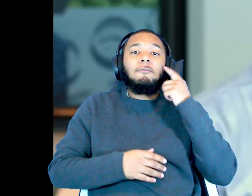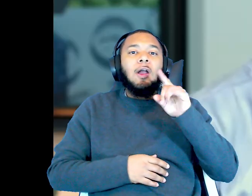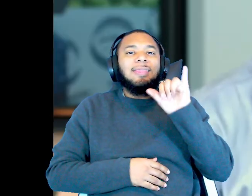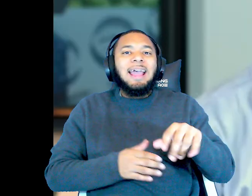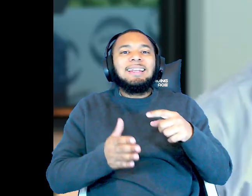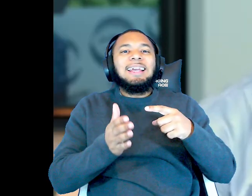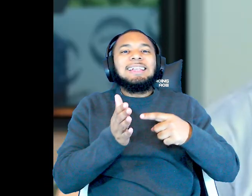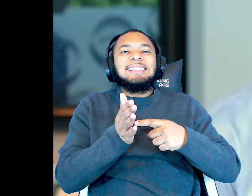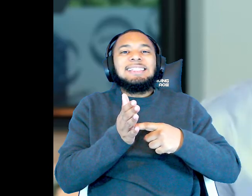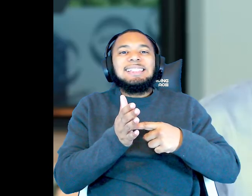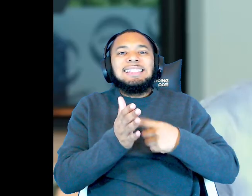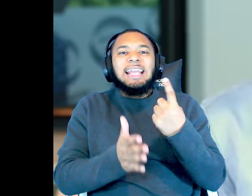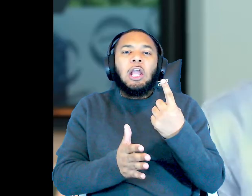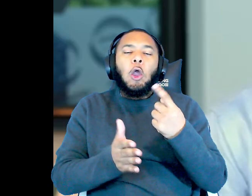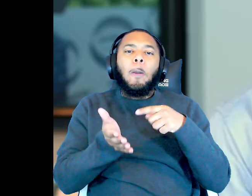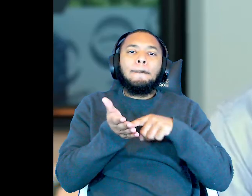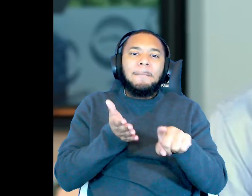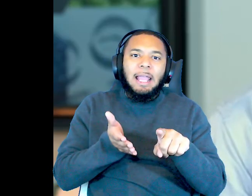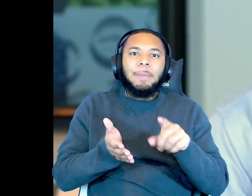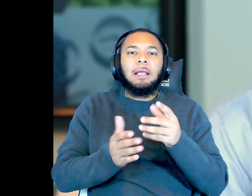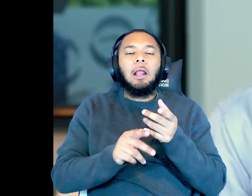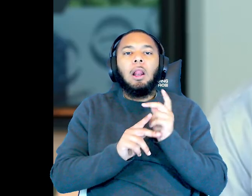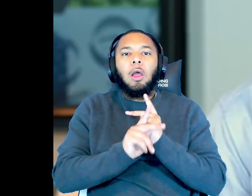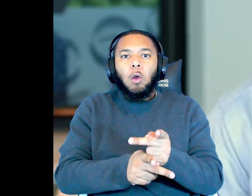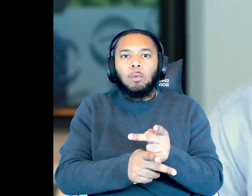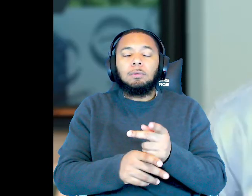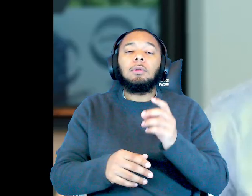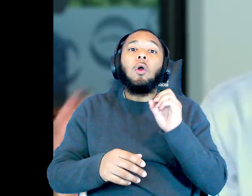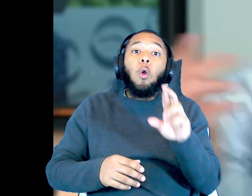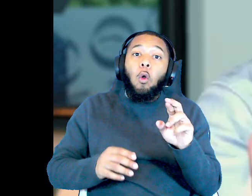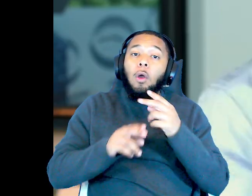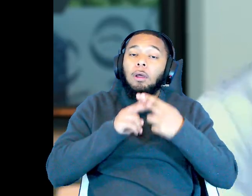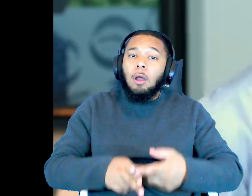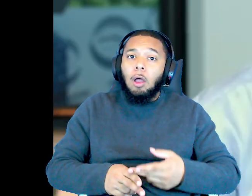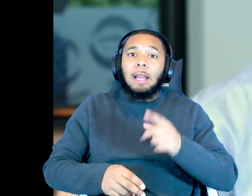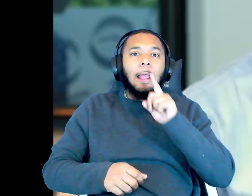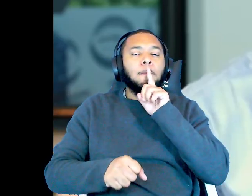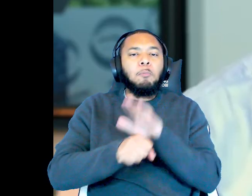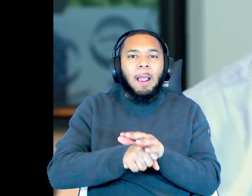loan, which is also called a promissory note. Why?